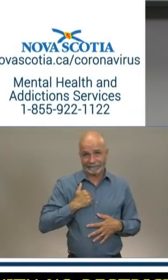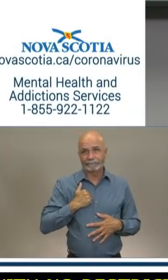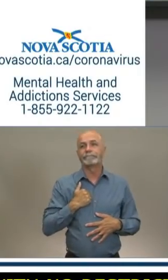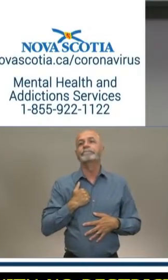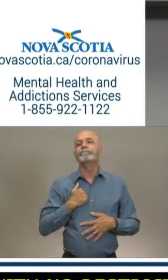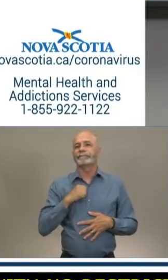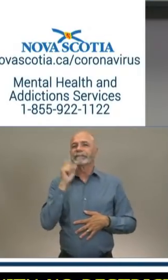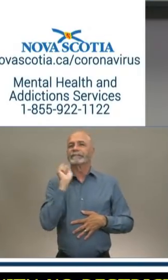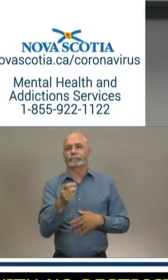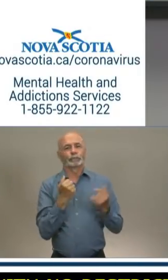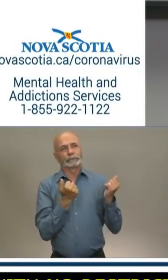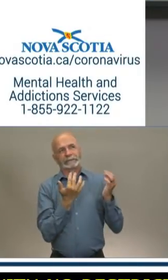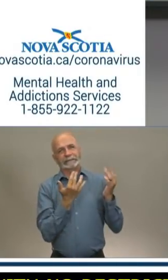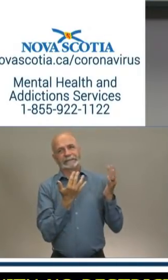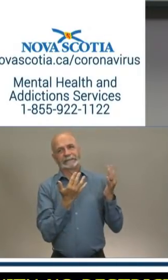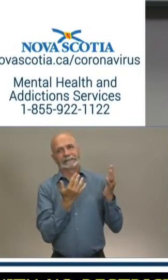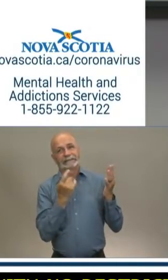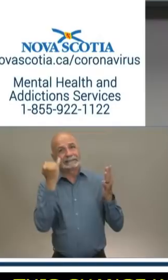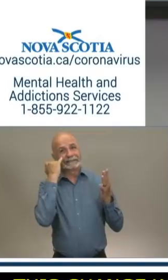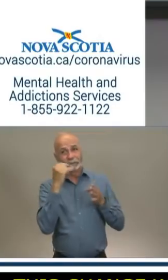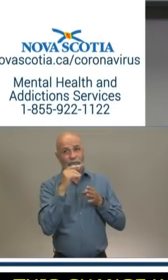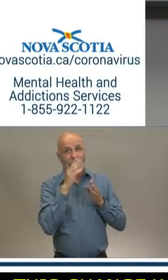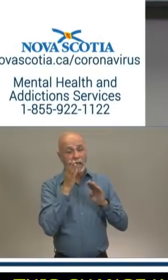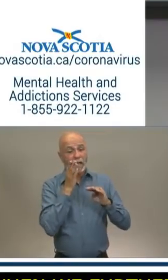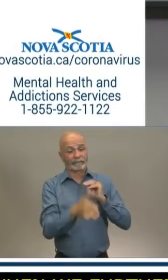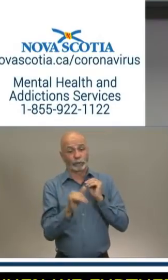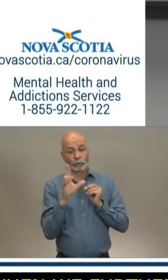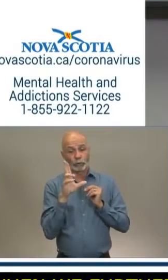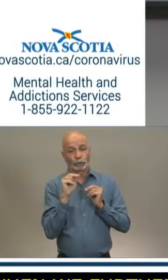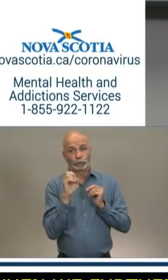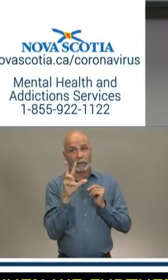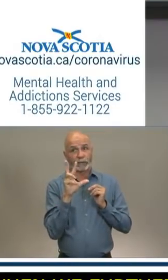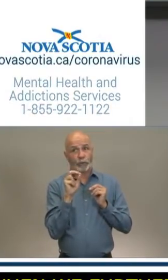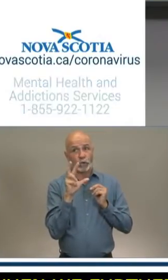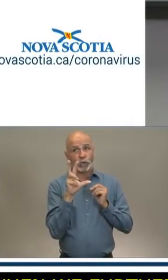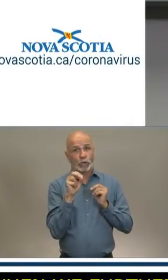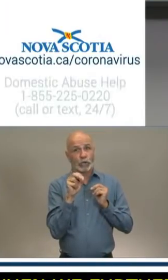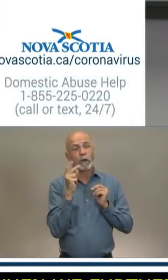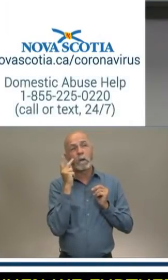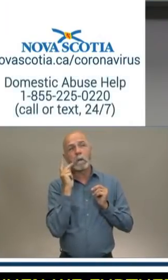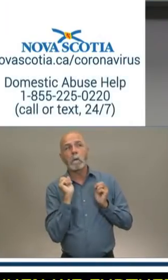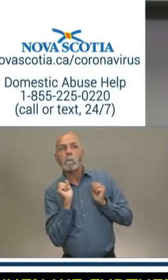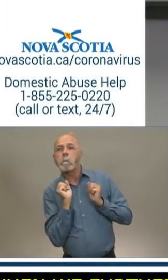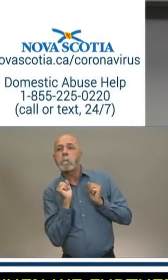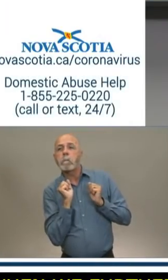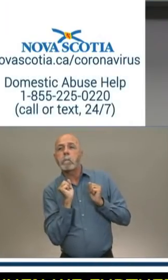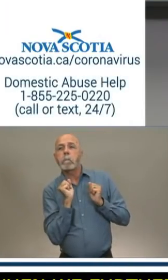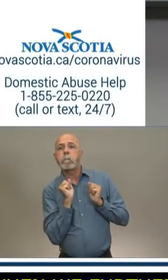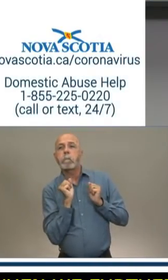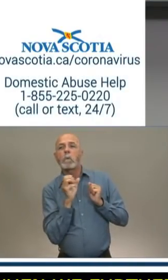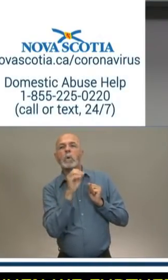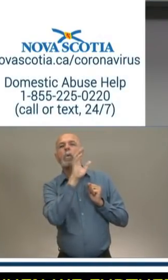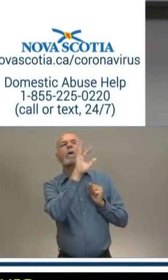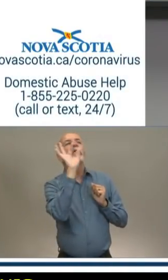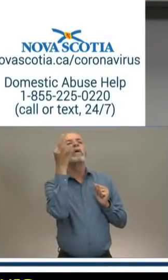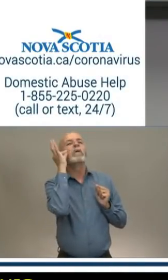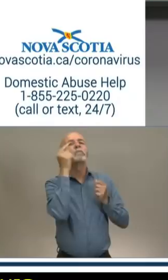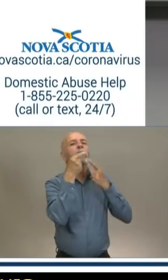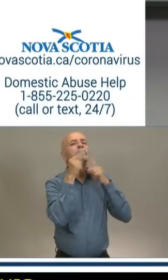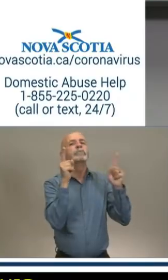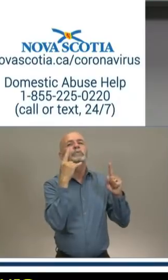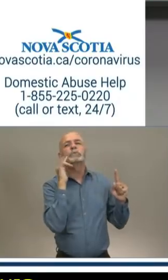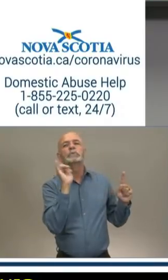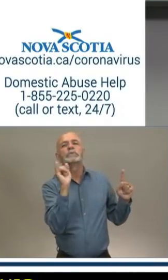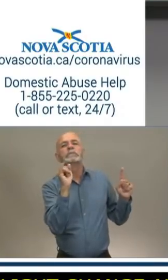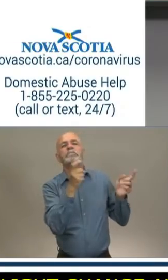30th. This slight change aligns us closely with the recently announced federal government requirements for